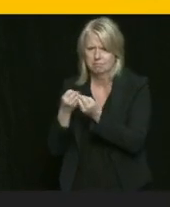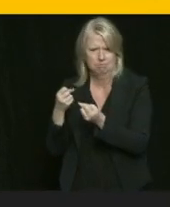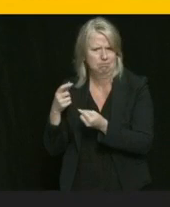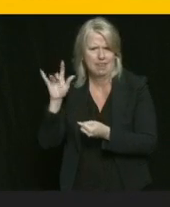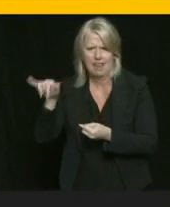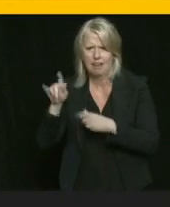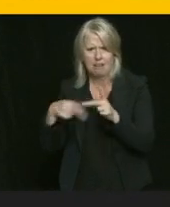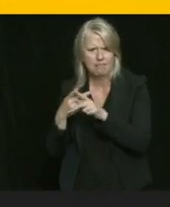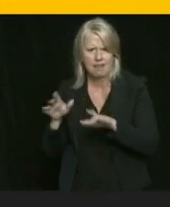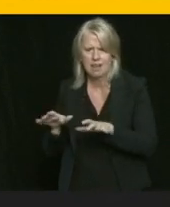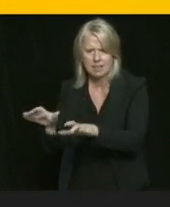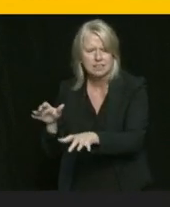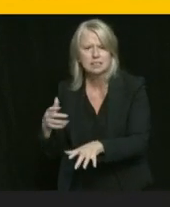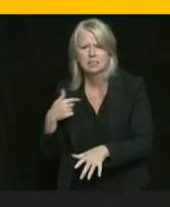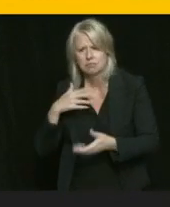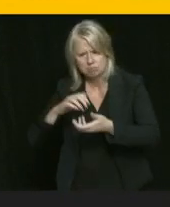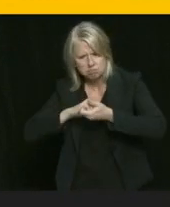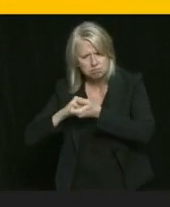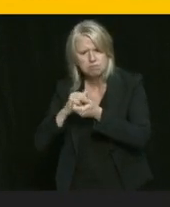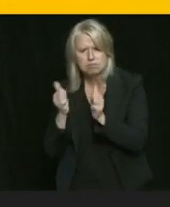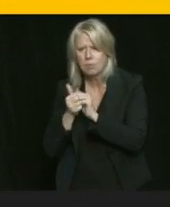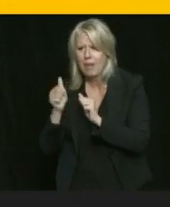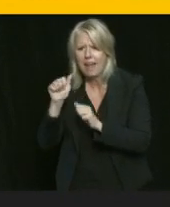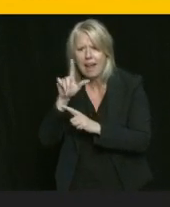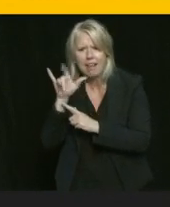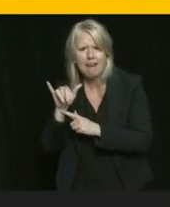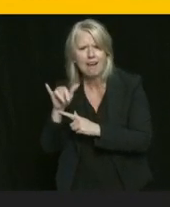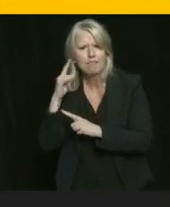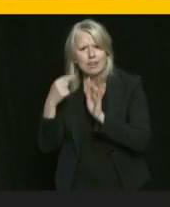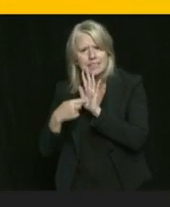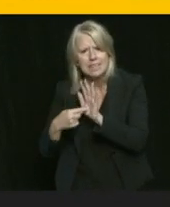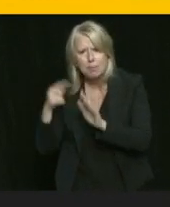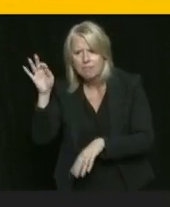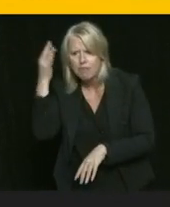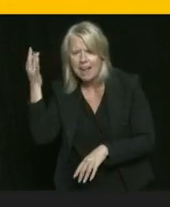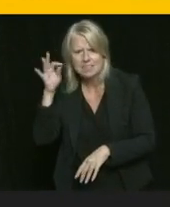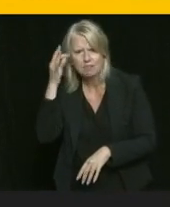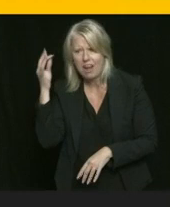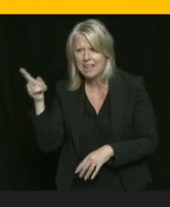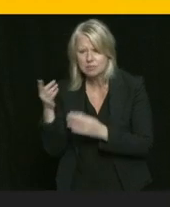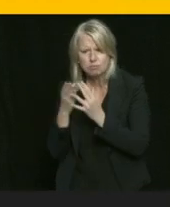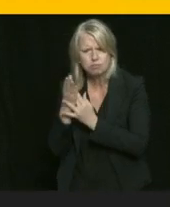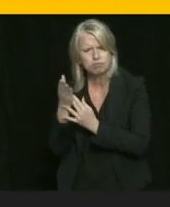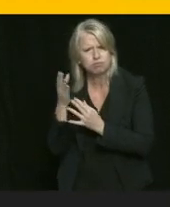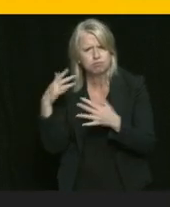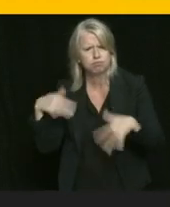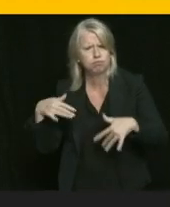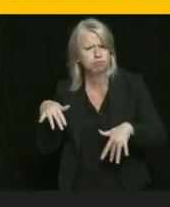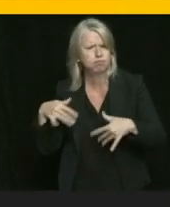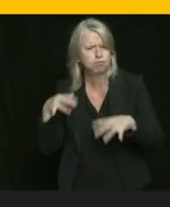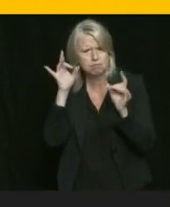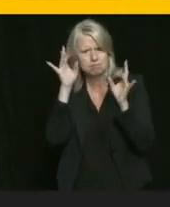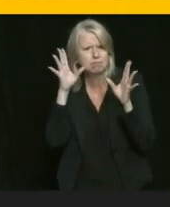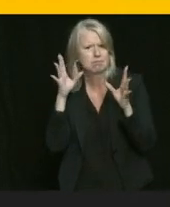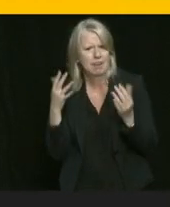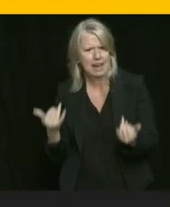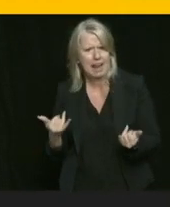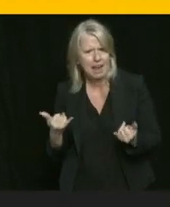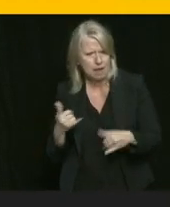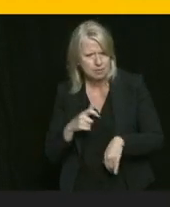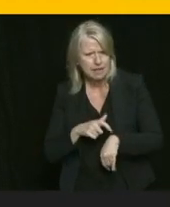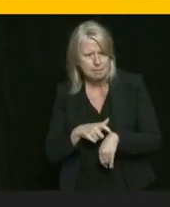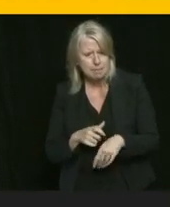standing in solidarity with our allies such as France. France is going through an extremely difficult time. At the same